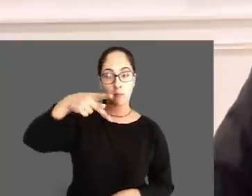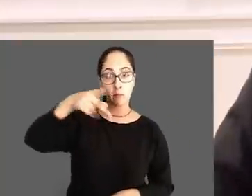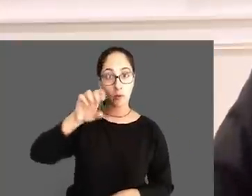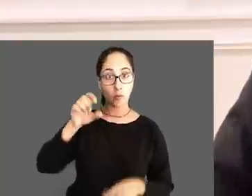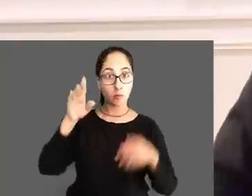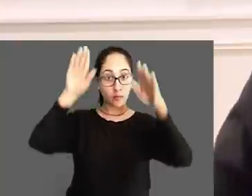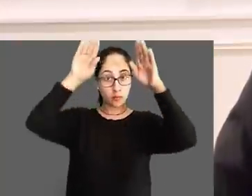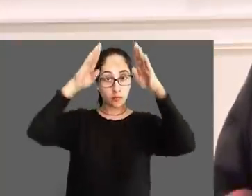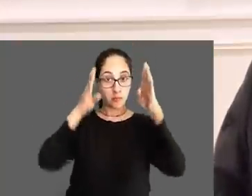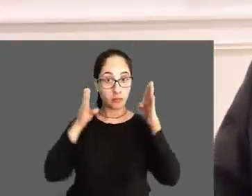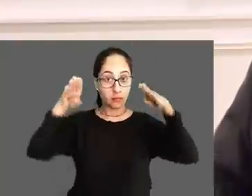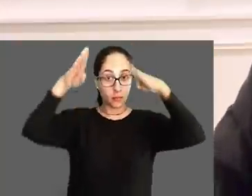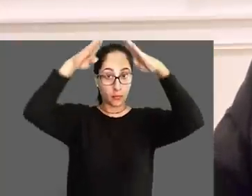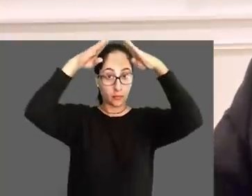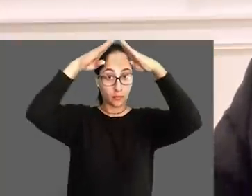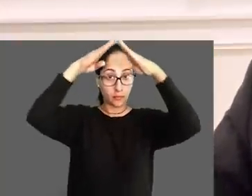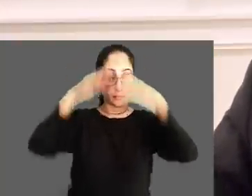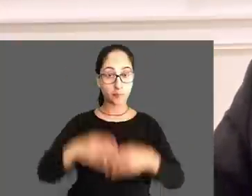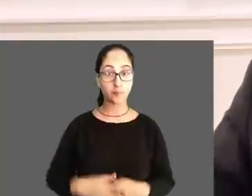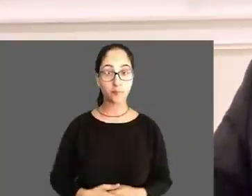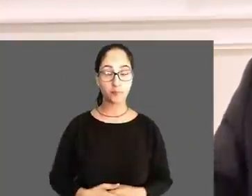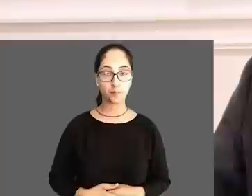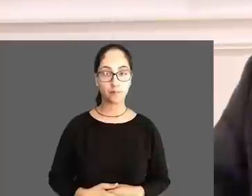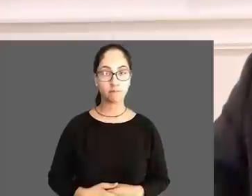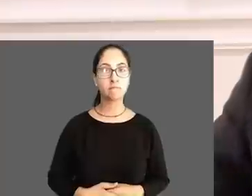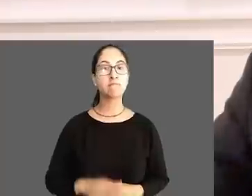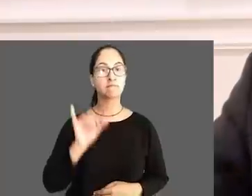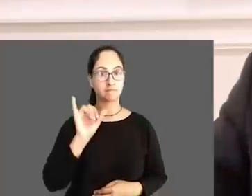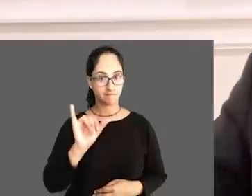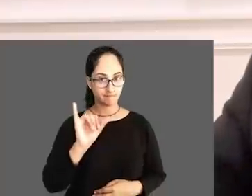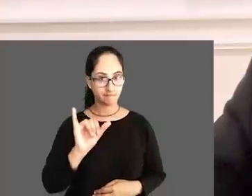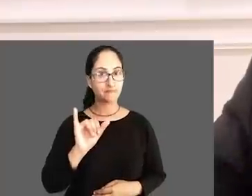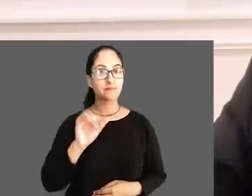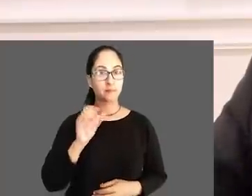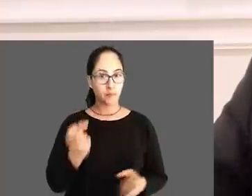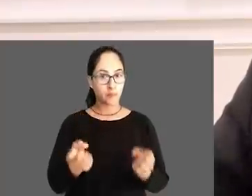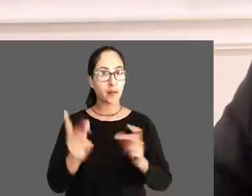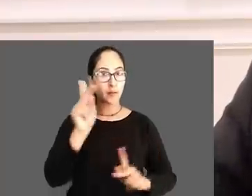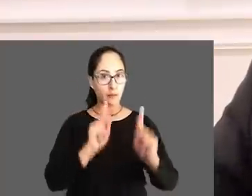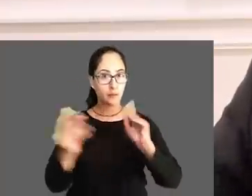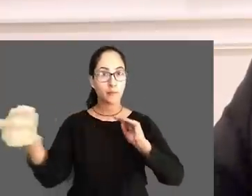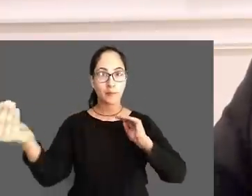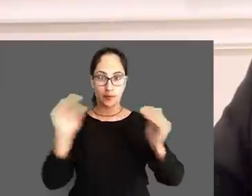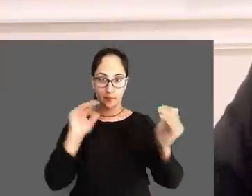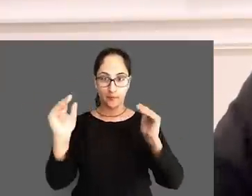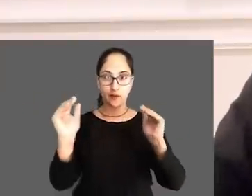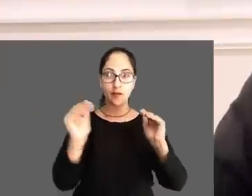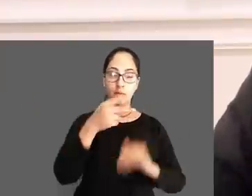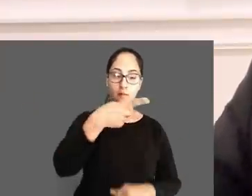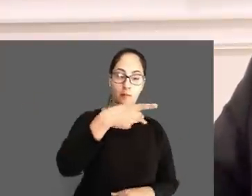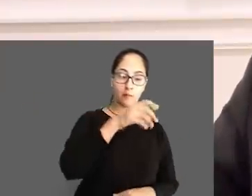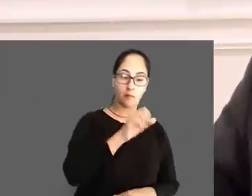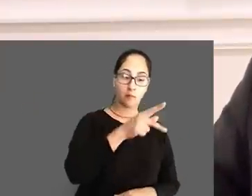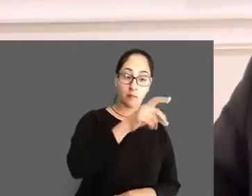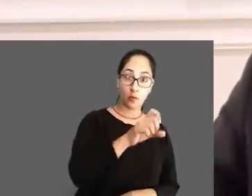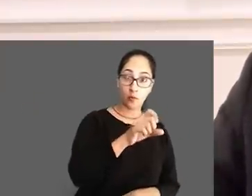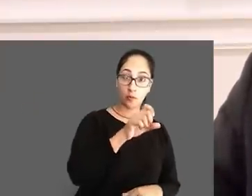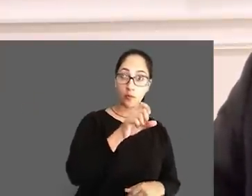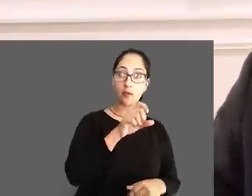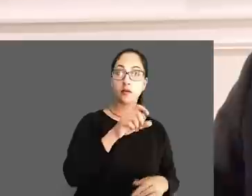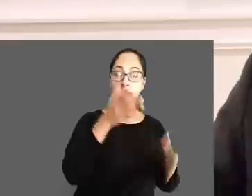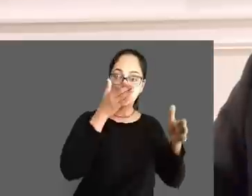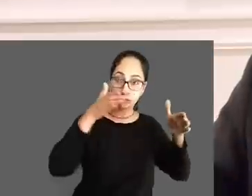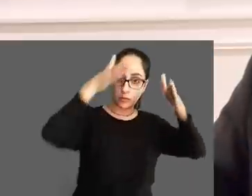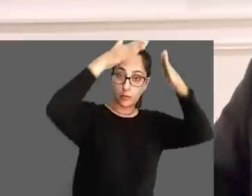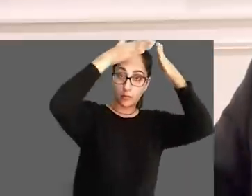is important to differentiate between the two roles because they are quite different. And Maulana Hazir Imam has been